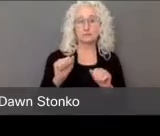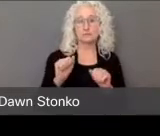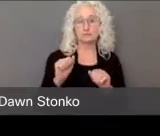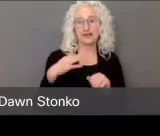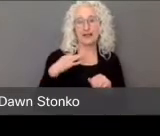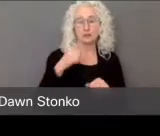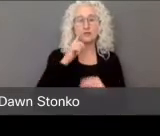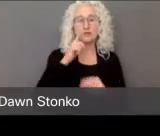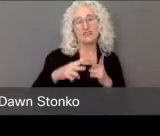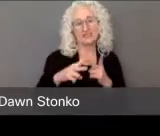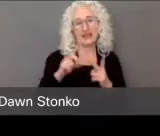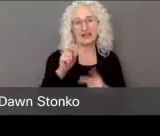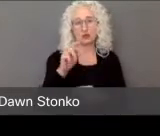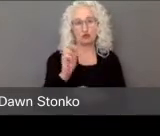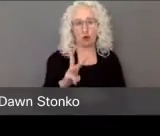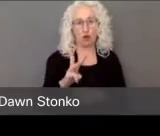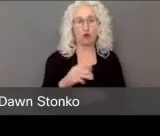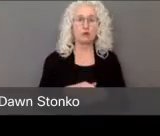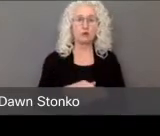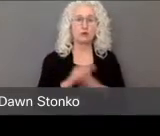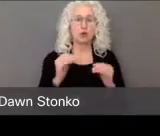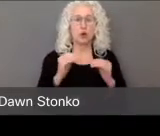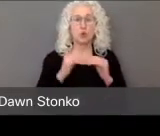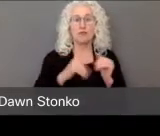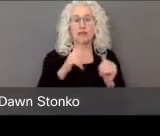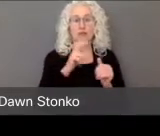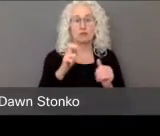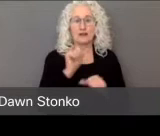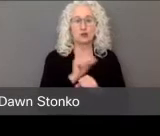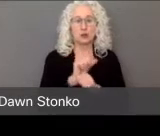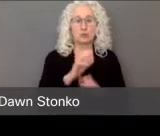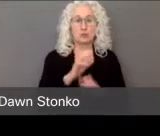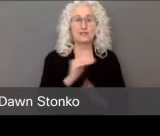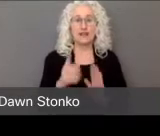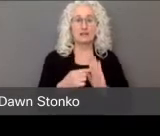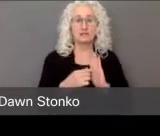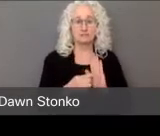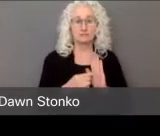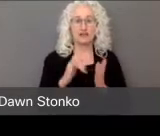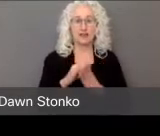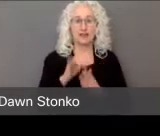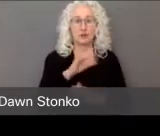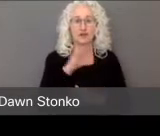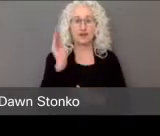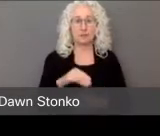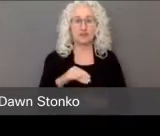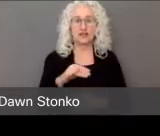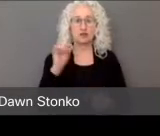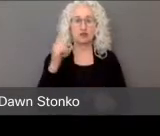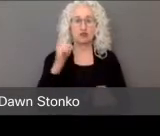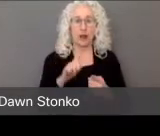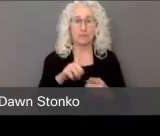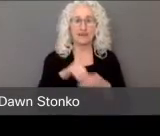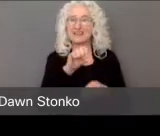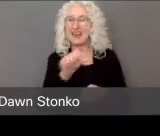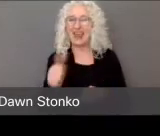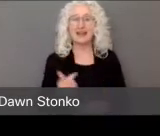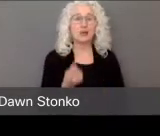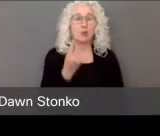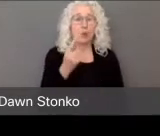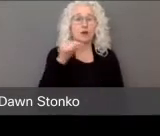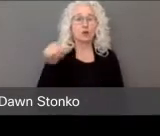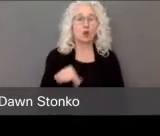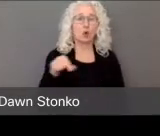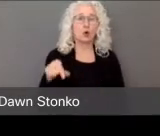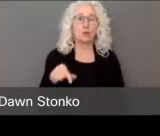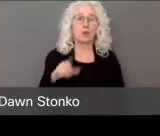draw. Have no more than 300 employees and demonstrate that 25% drop in any one quarter, comparable quarter. It's